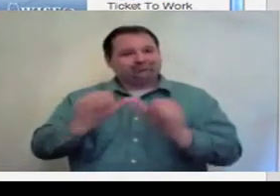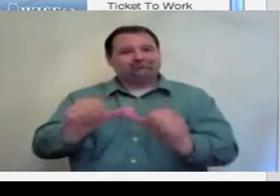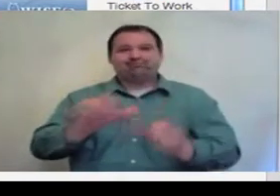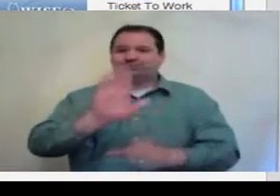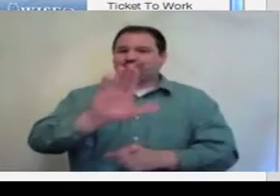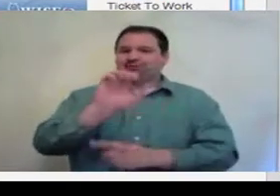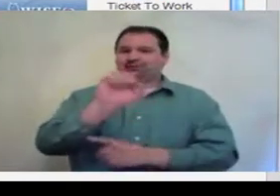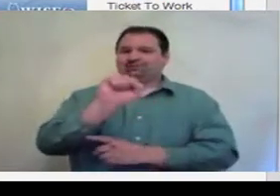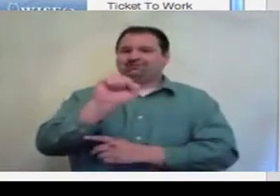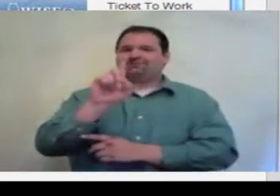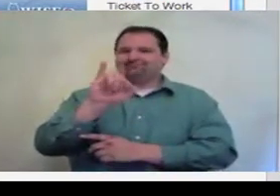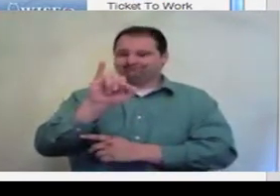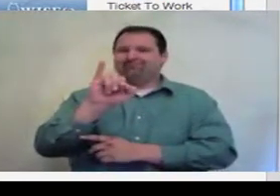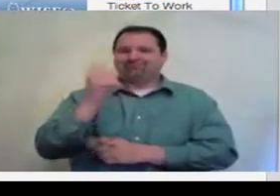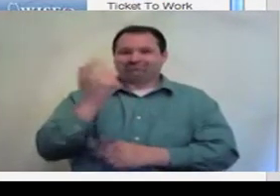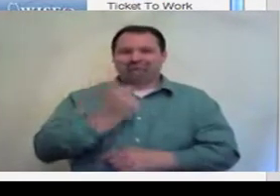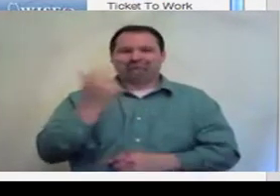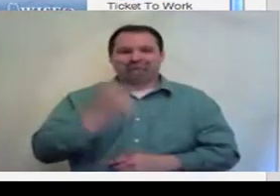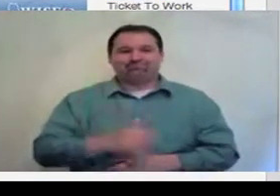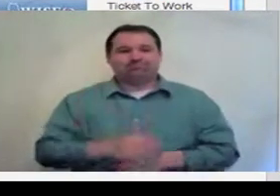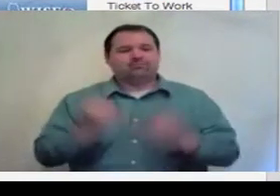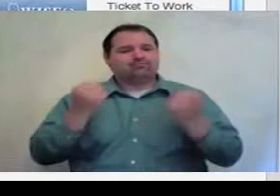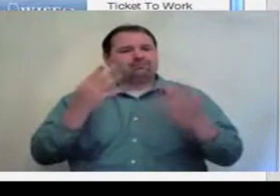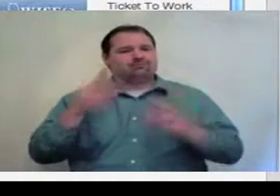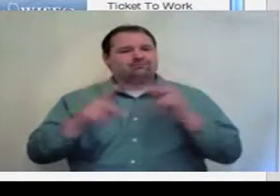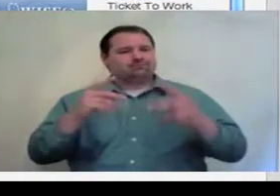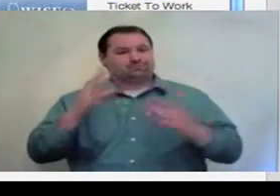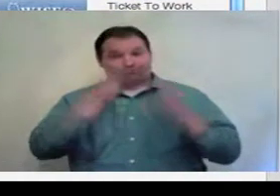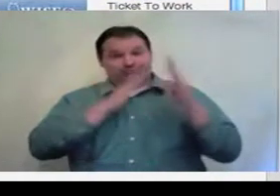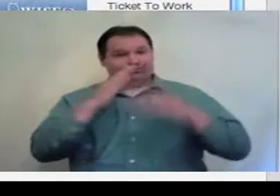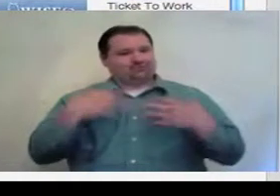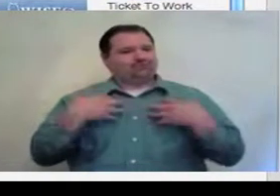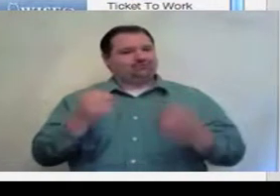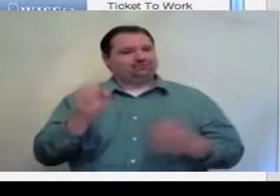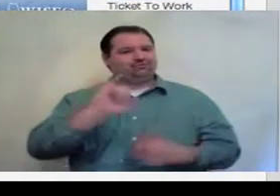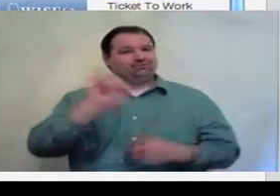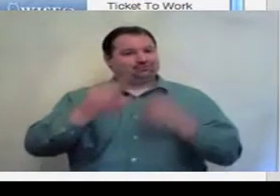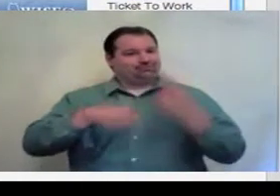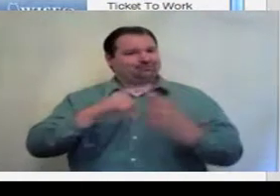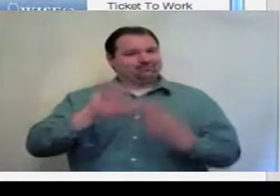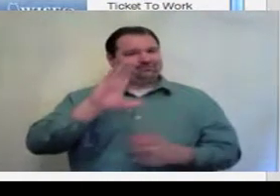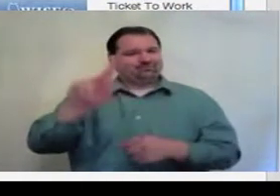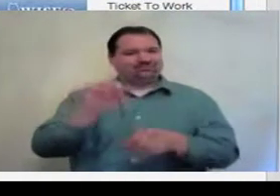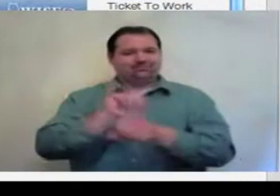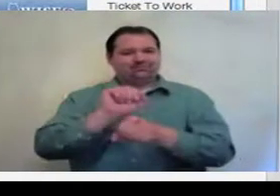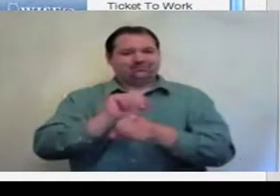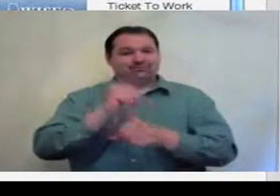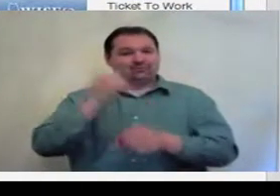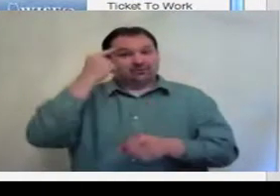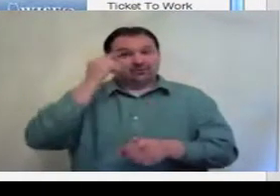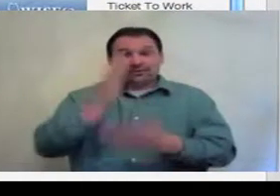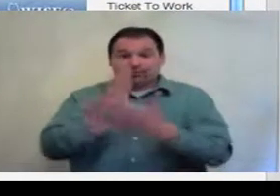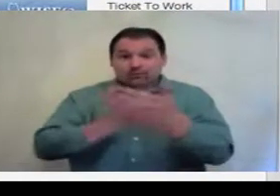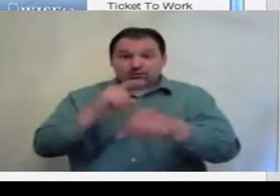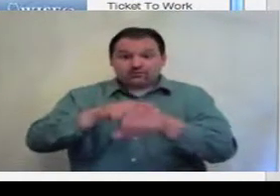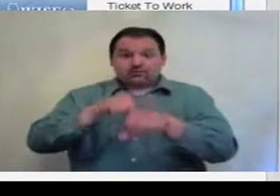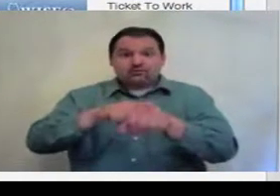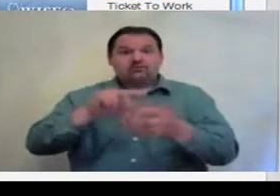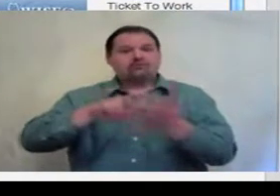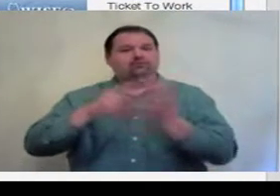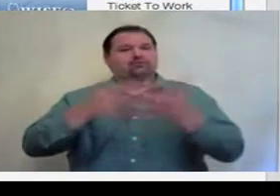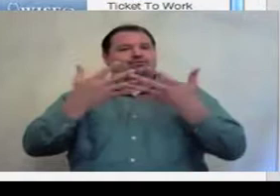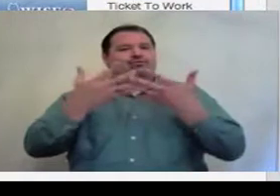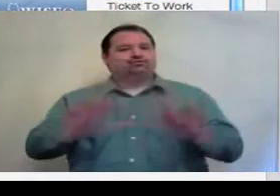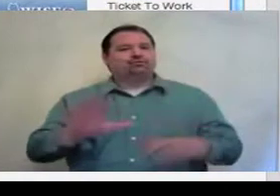for the SSDI program. A lot of people worry about their health insurance when they go back to work. They think that if they go back to work part-time, they'll lose